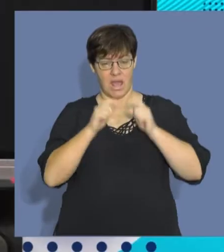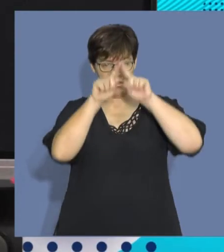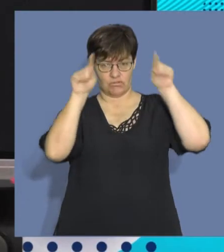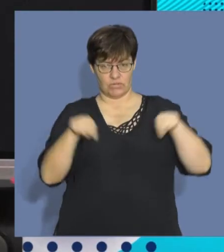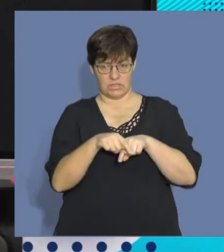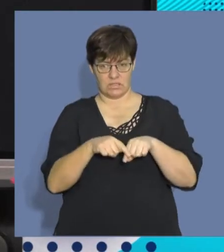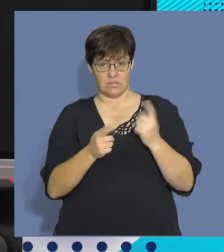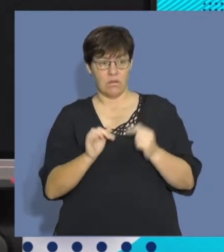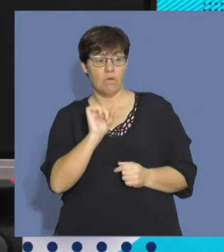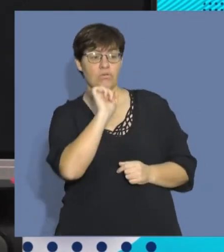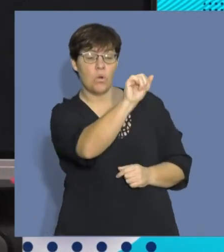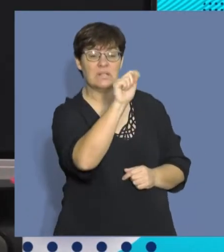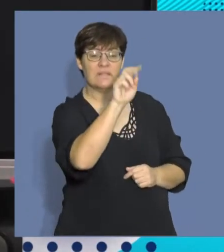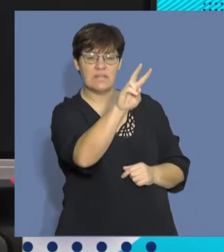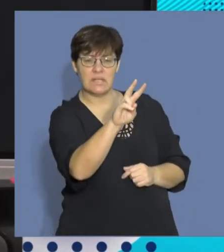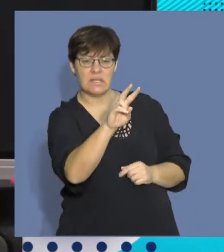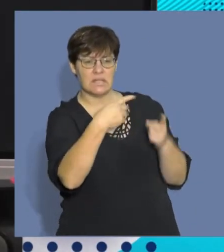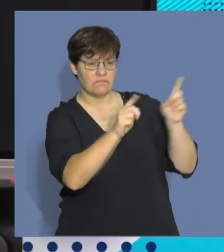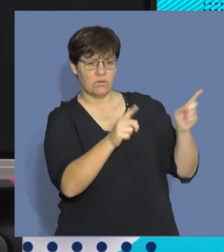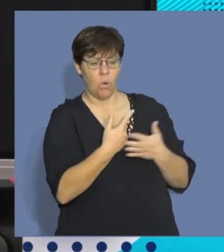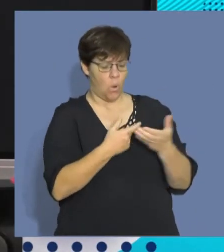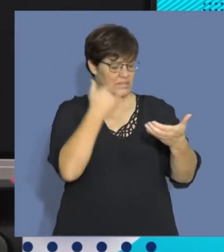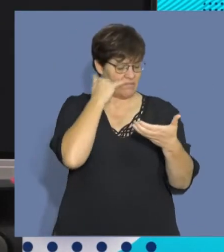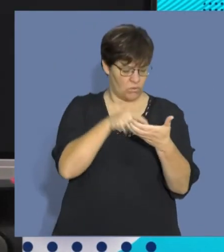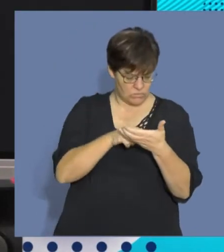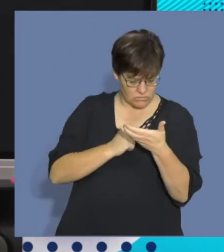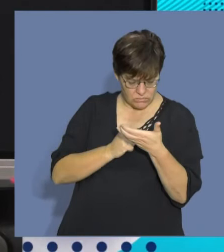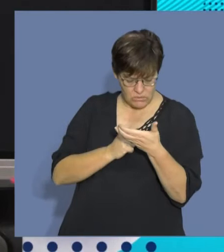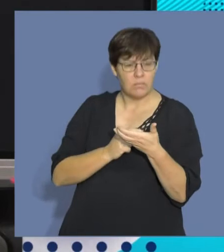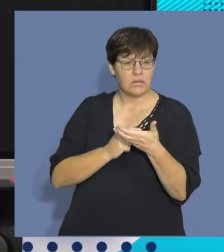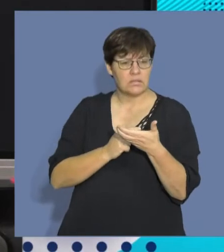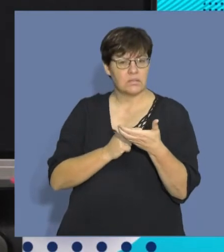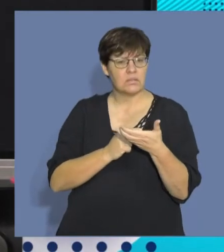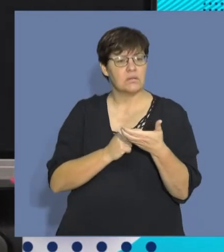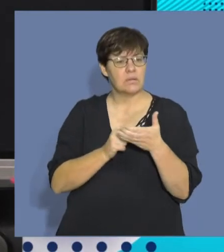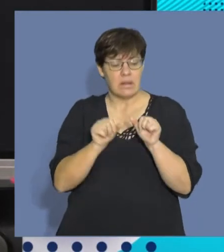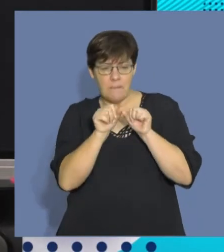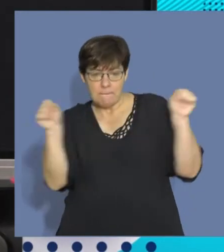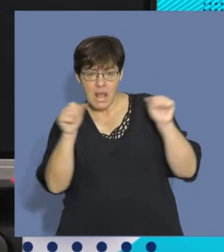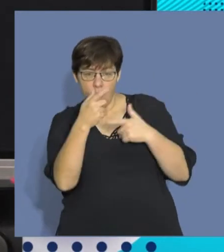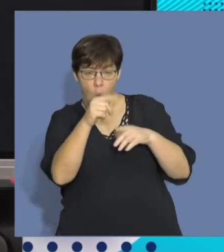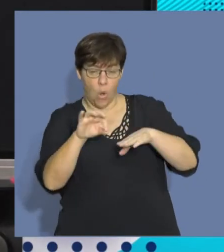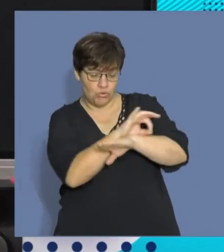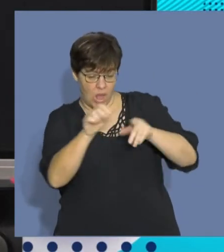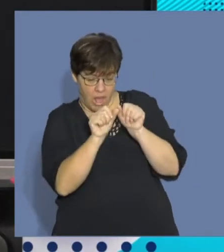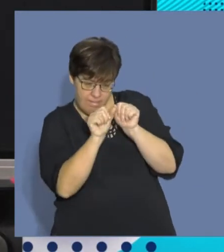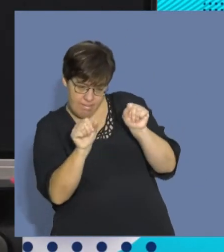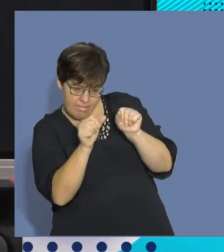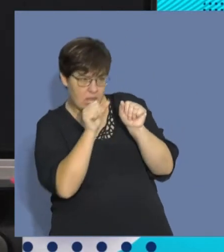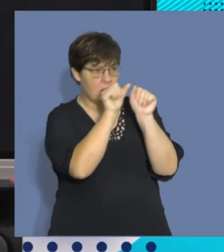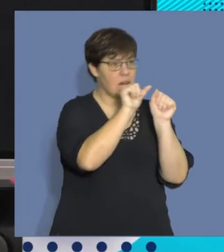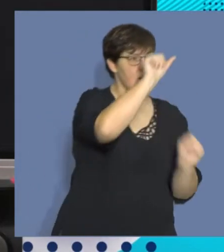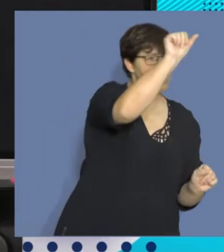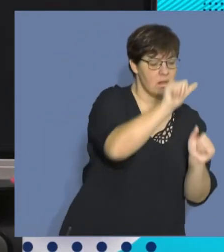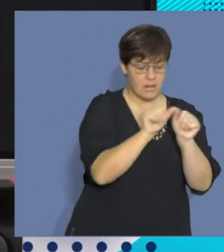screen than it is potentially on your TV and someone else's cell phone. And so we can't talk about centimeters because everybody's got a